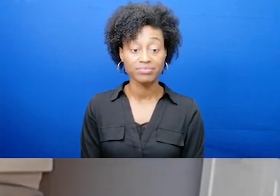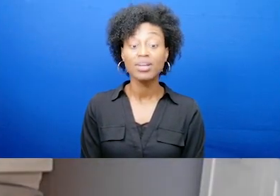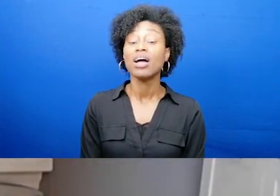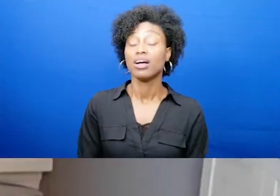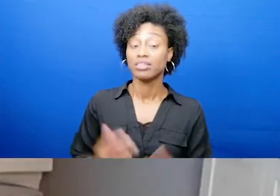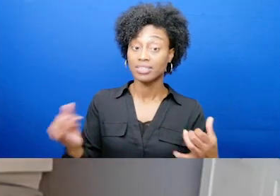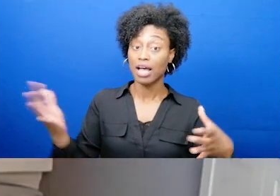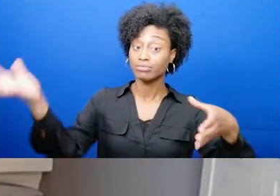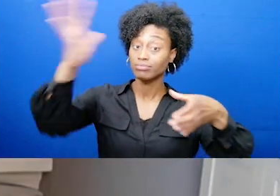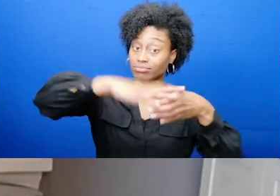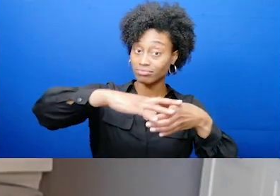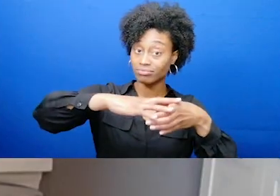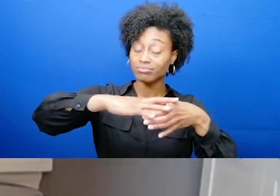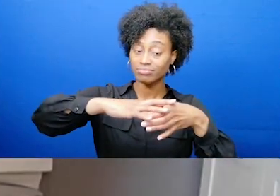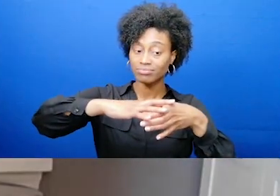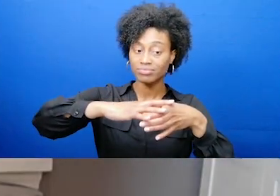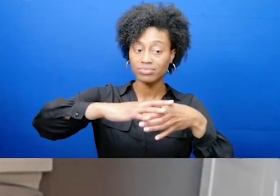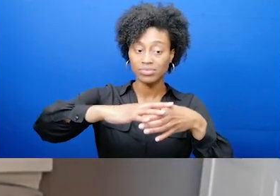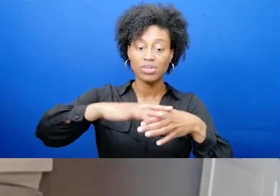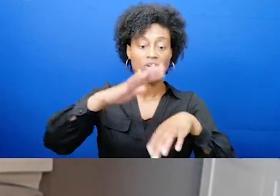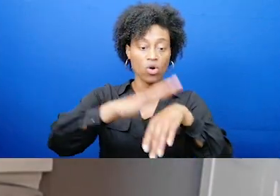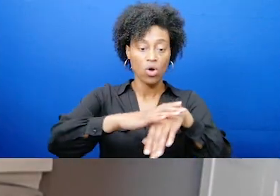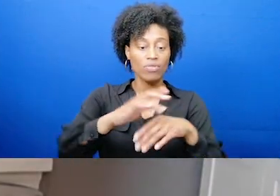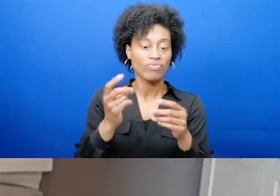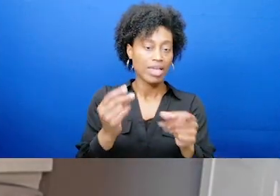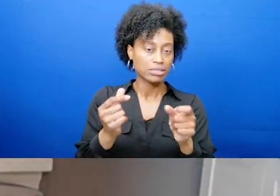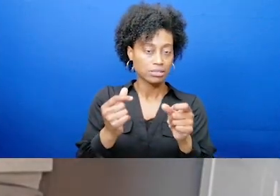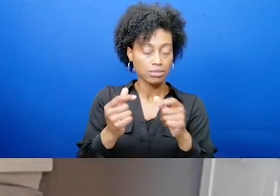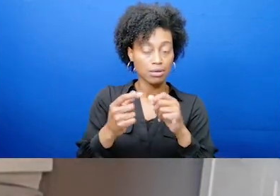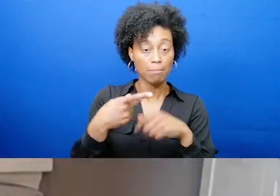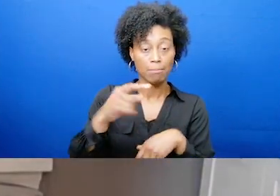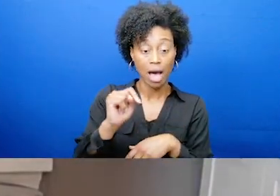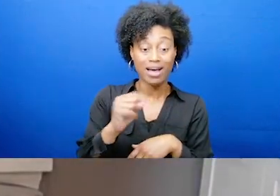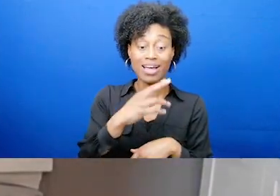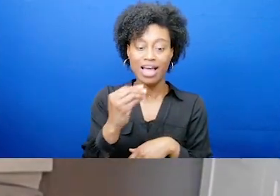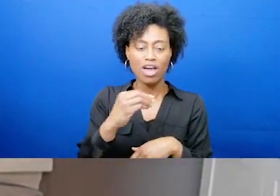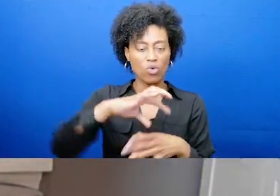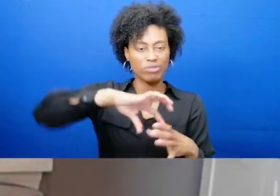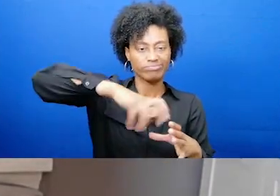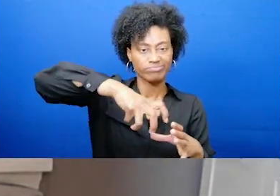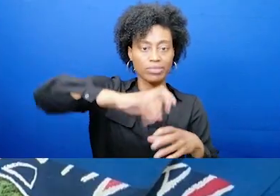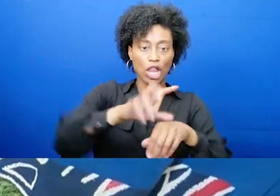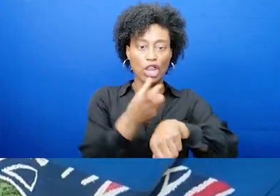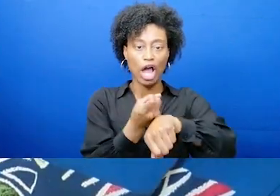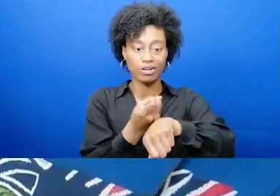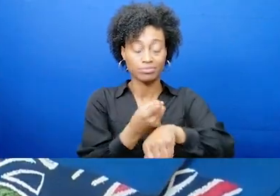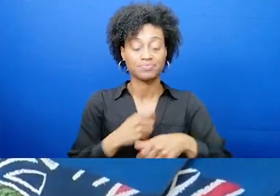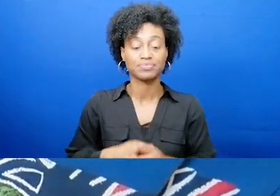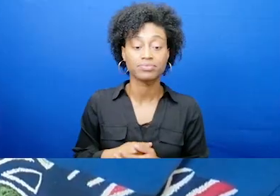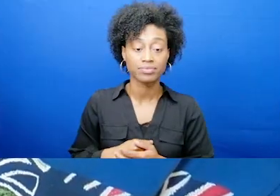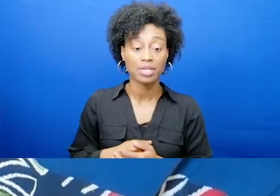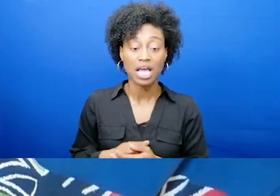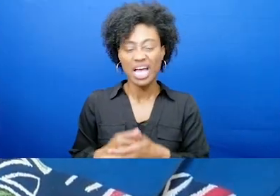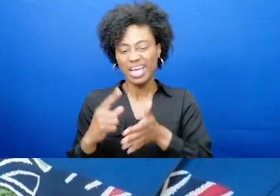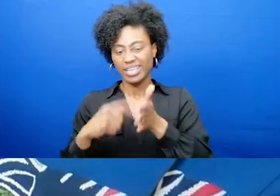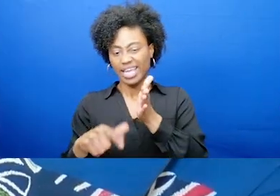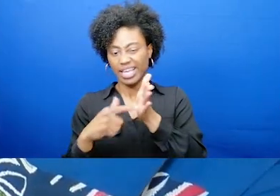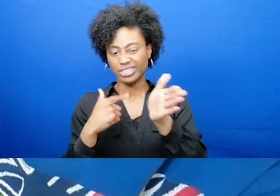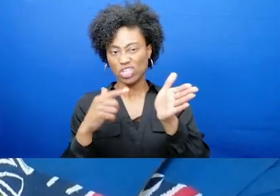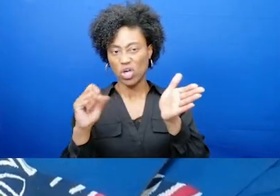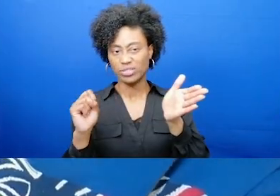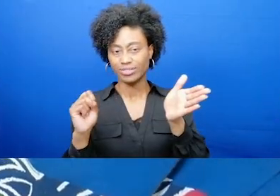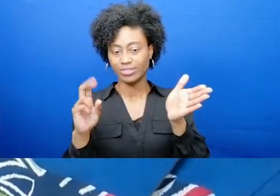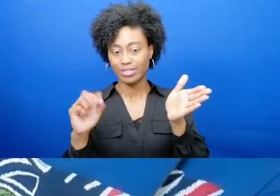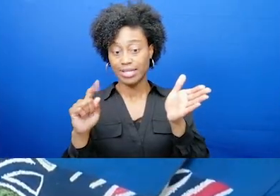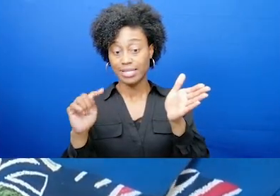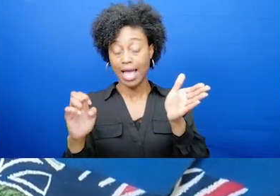Then I'm going to place the lid on the Instant Pot and lock it in place. I will cancel the saute